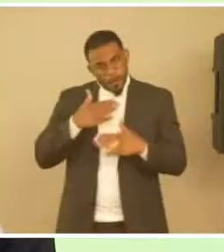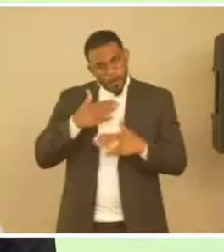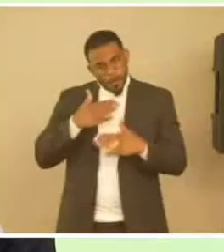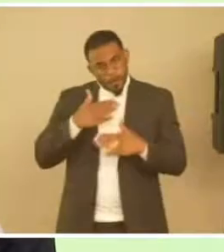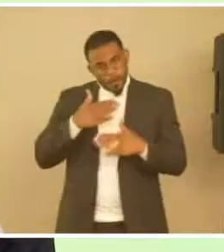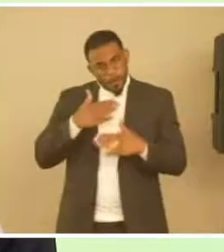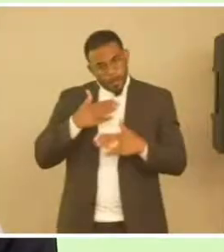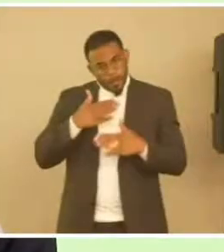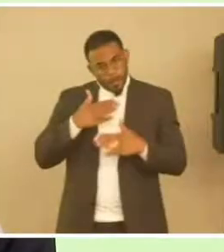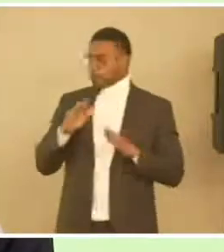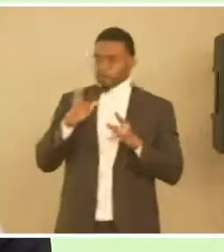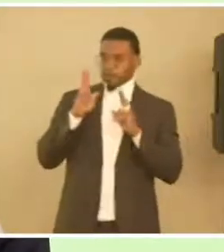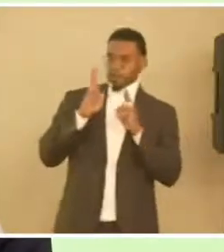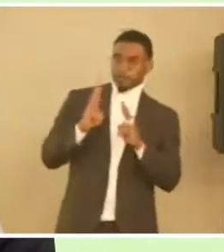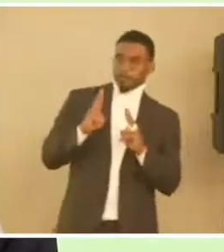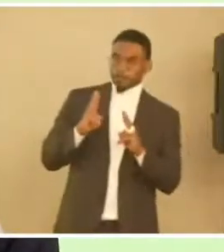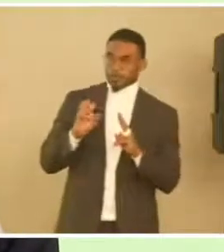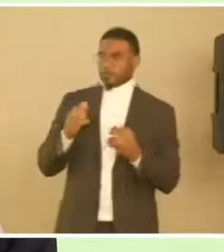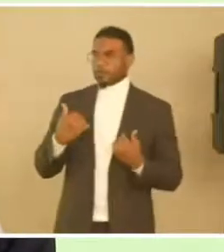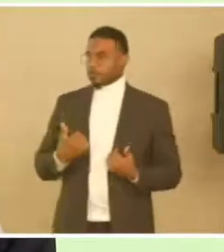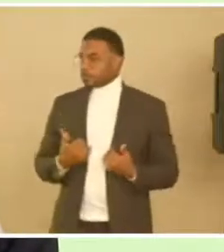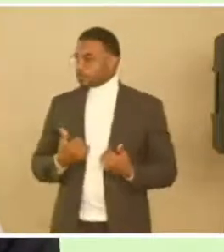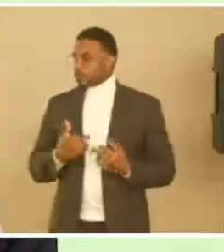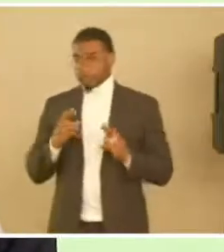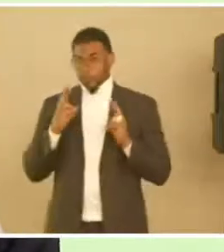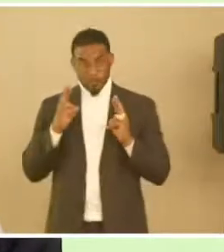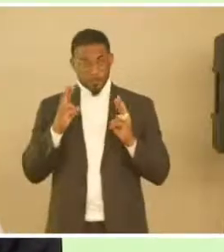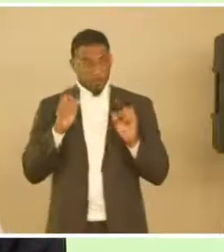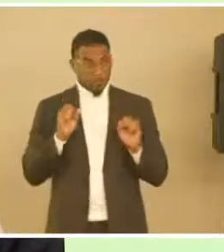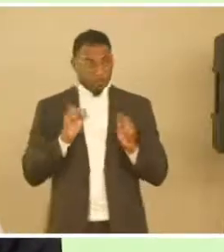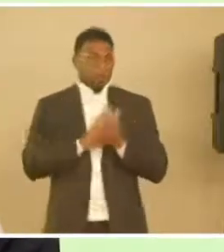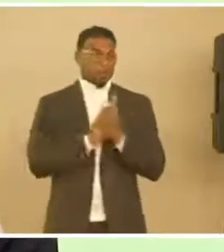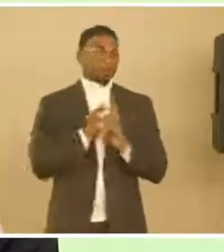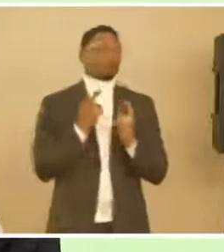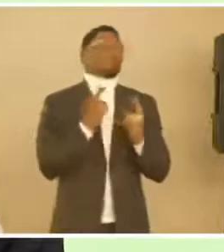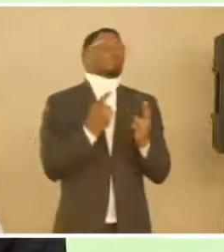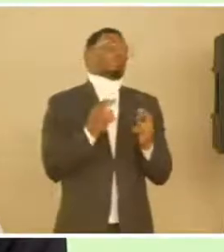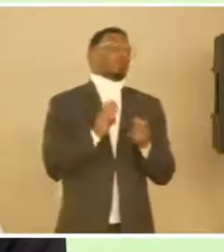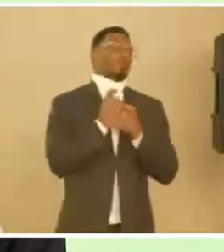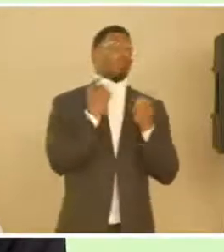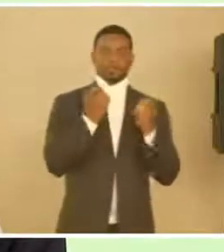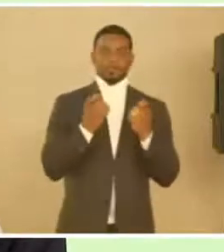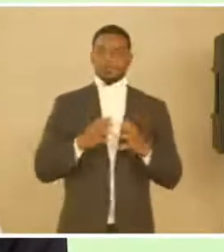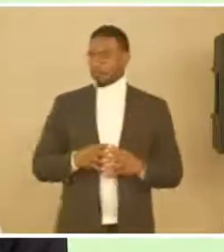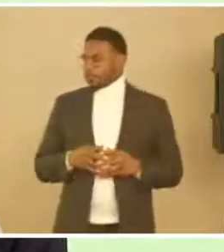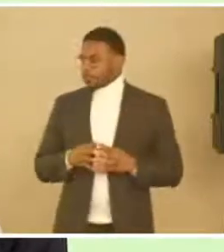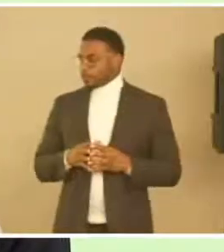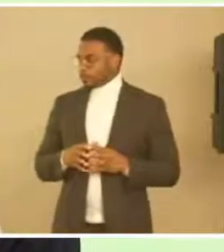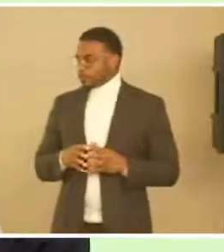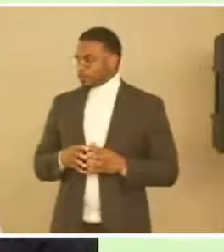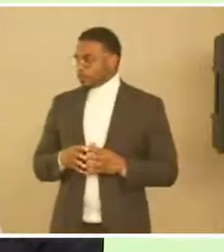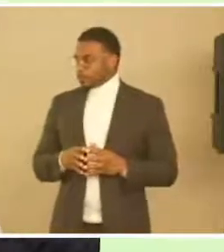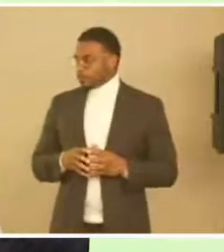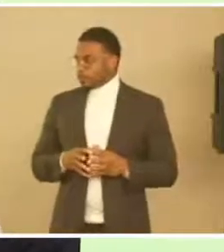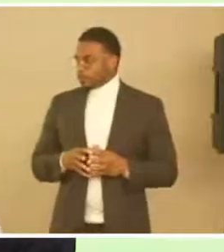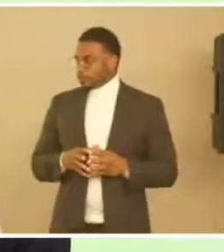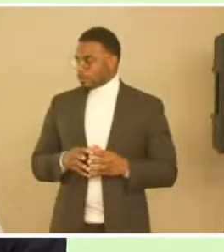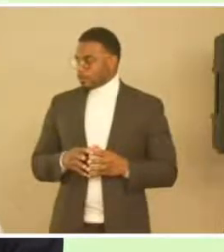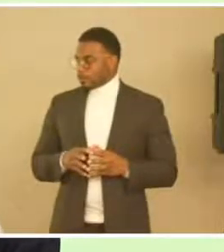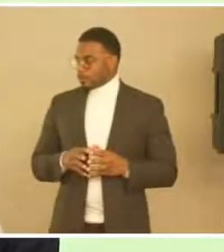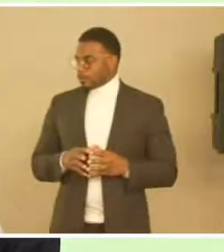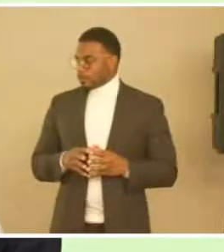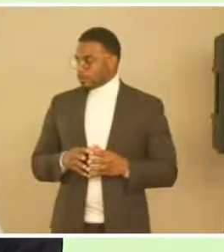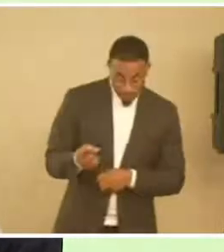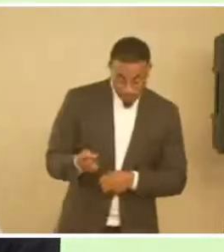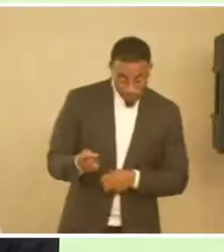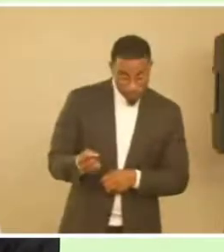and a great honor. So I hope I can become a friend of the festival. Okay. Meaning I'll be back next